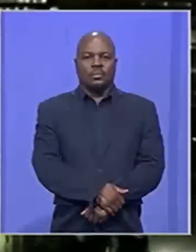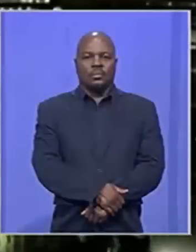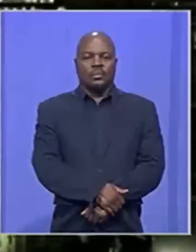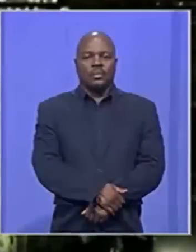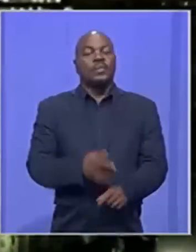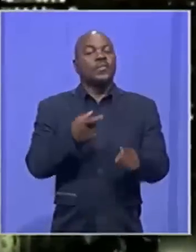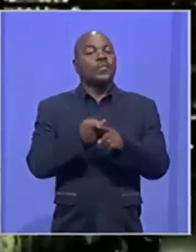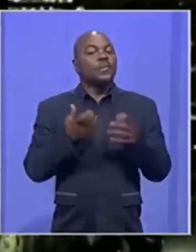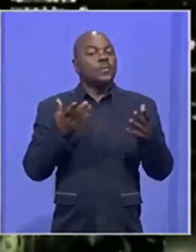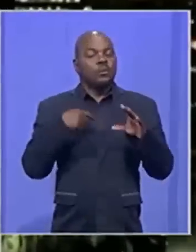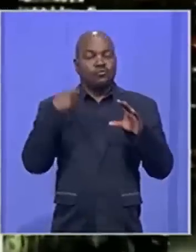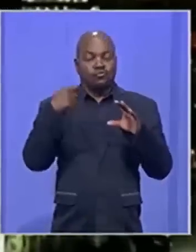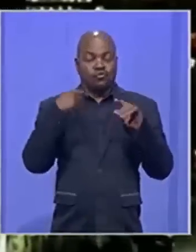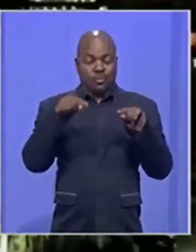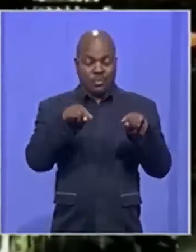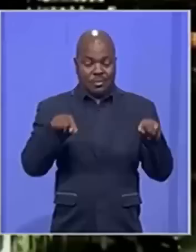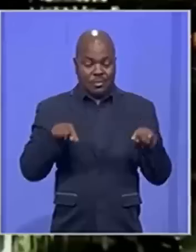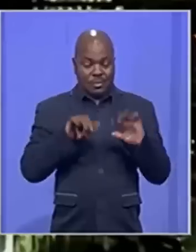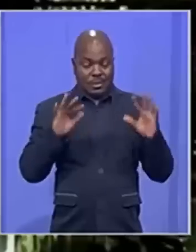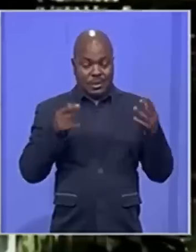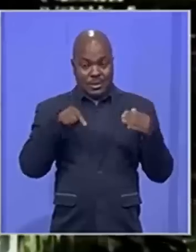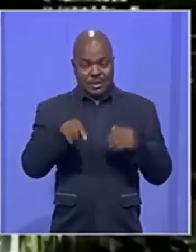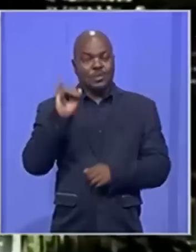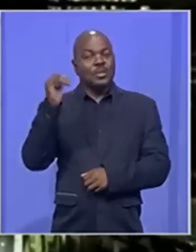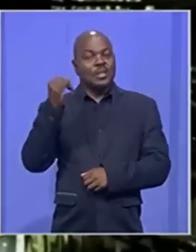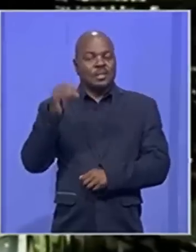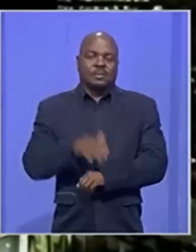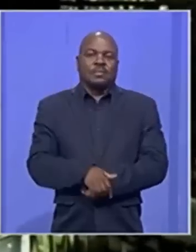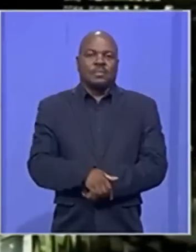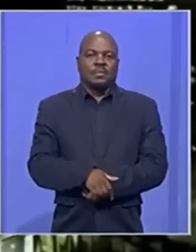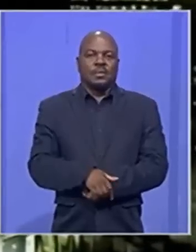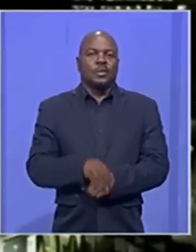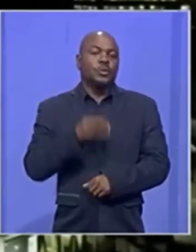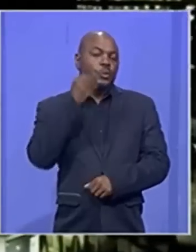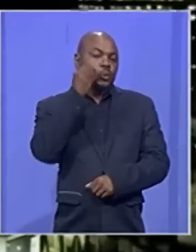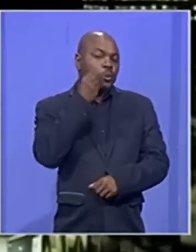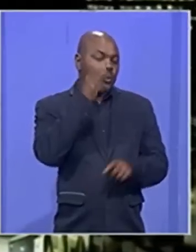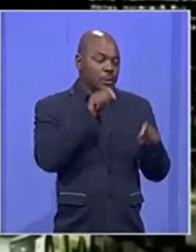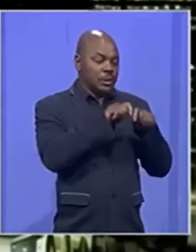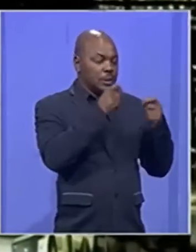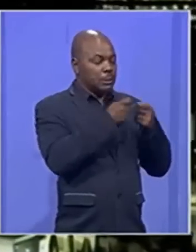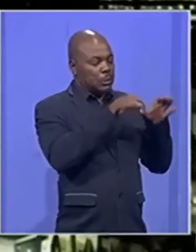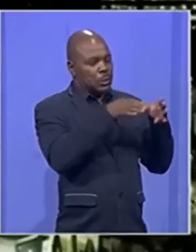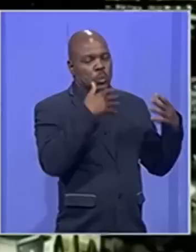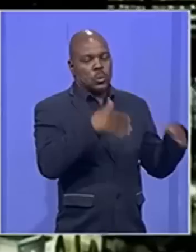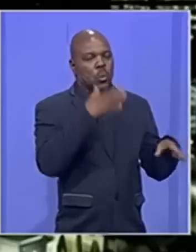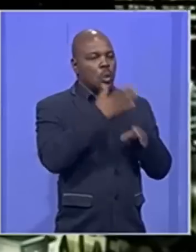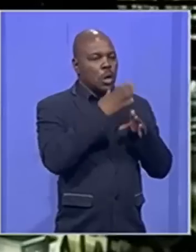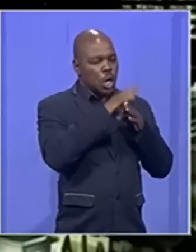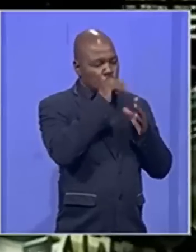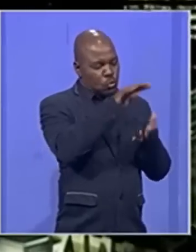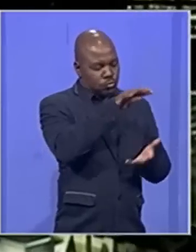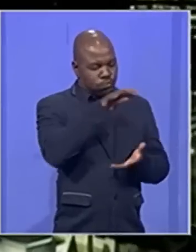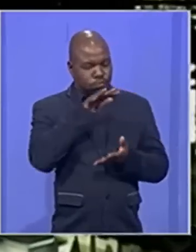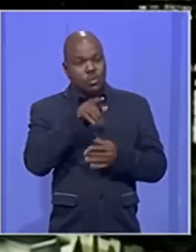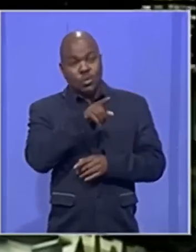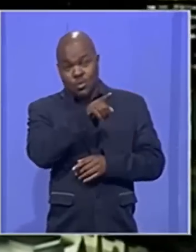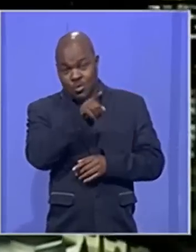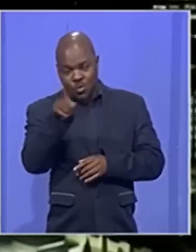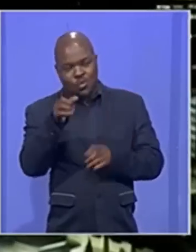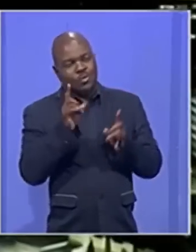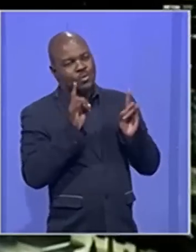ka otloloha re le Studio 10 Auckland Park Johannesburg moifu wa ditaba tsa Sesotho entse o tlala seatla le phirimaneng ena bakeng sa hao